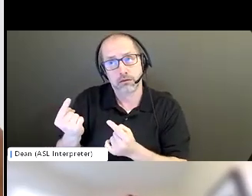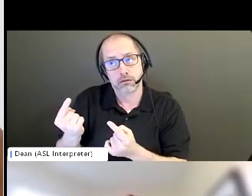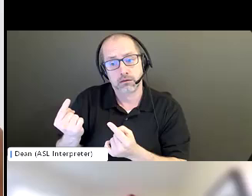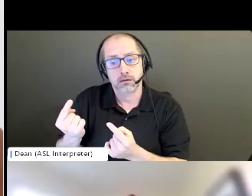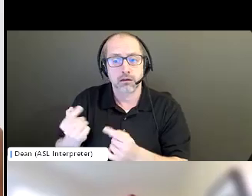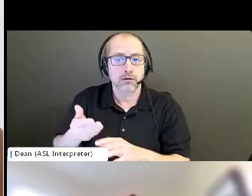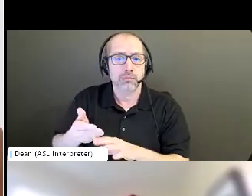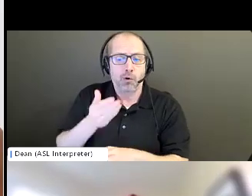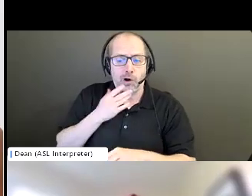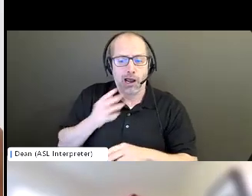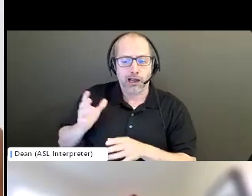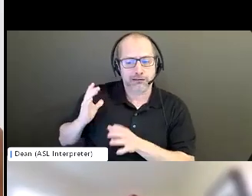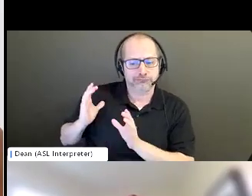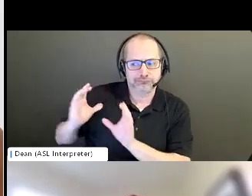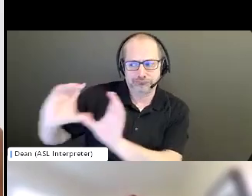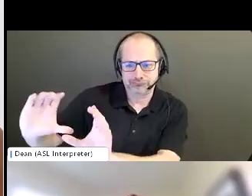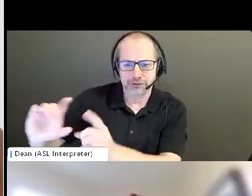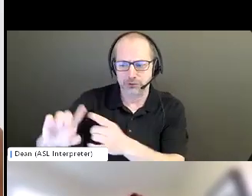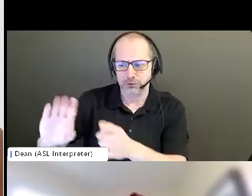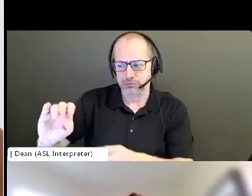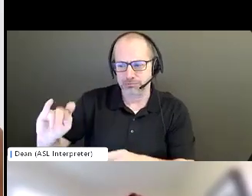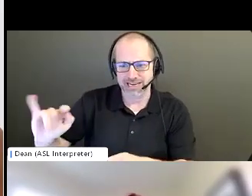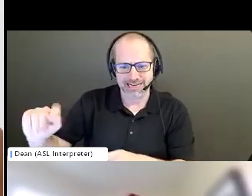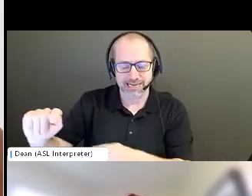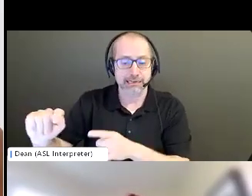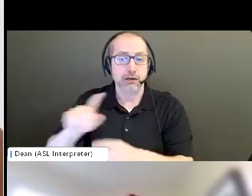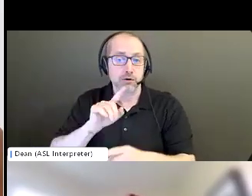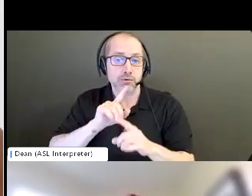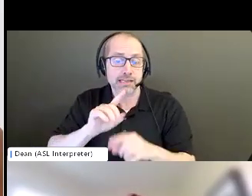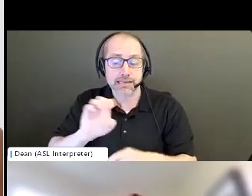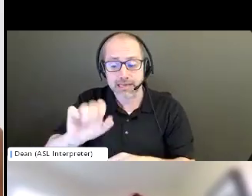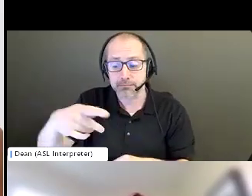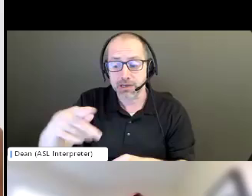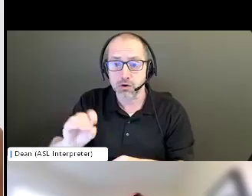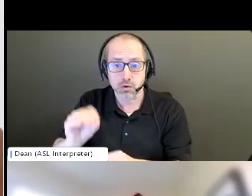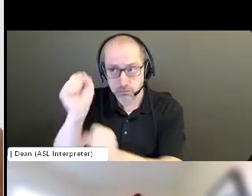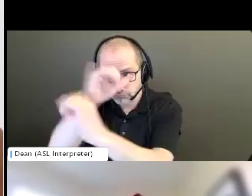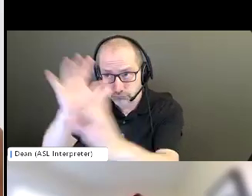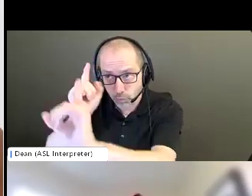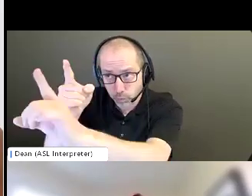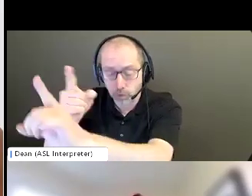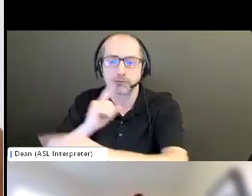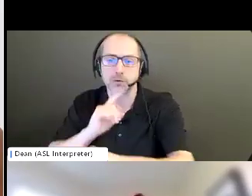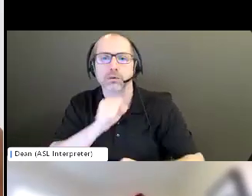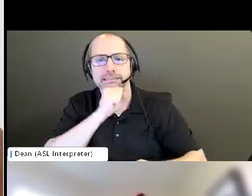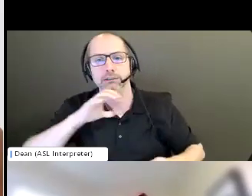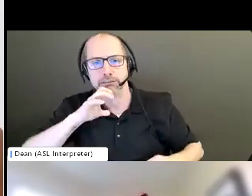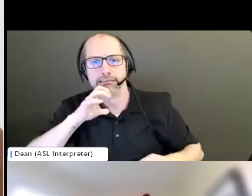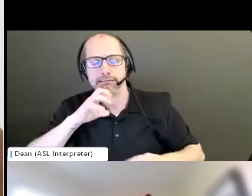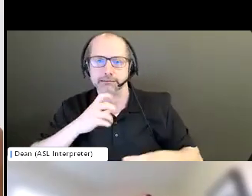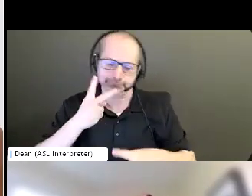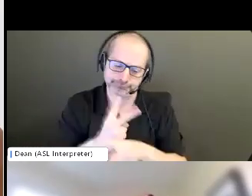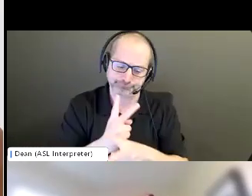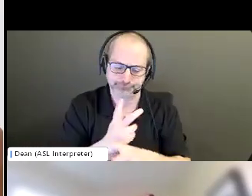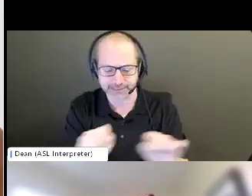to Benedict. Elder Abuse Prevention Ontario, our vision really is to make sure that seniors are free from abuse,